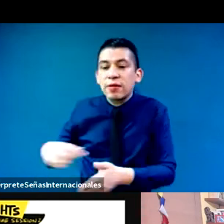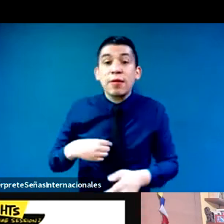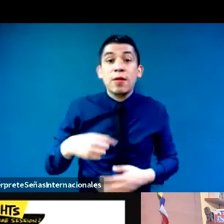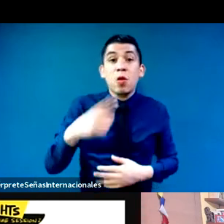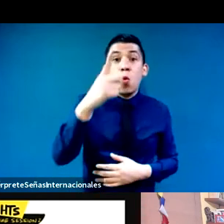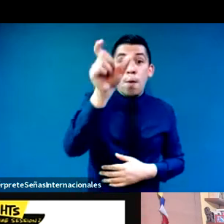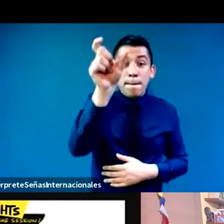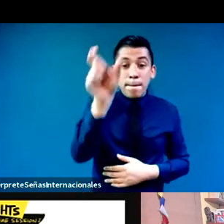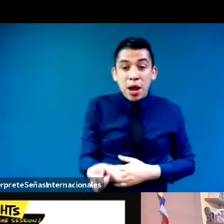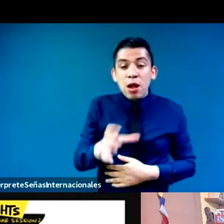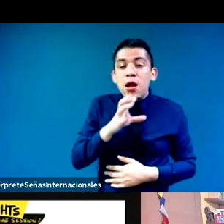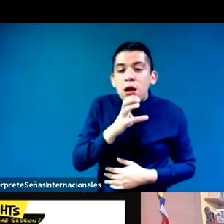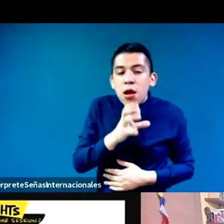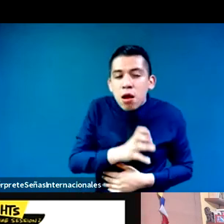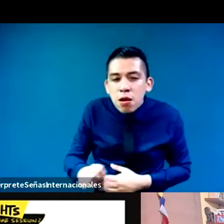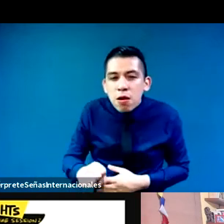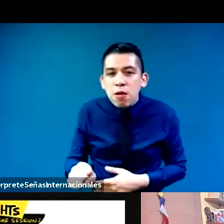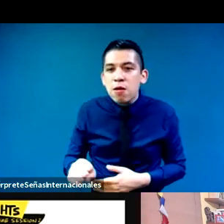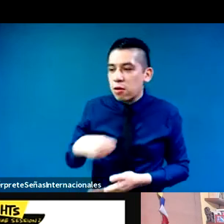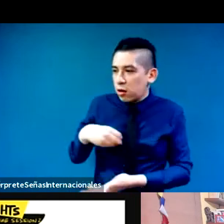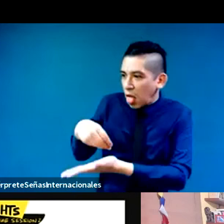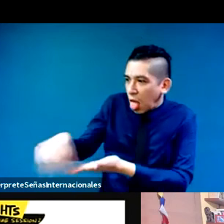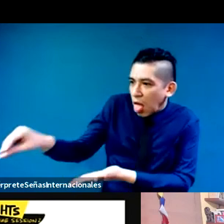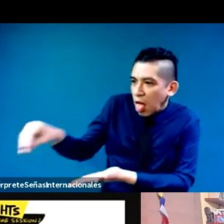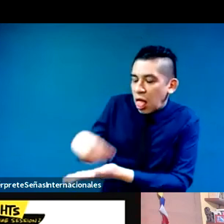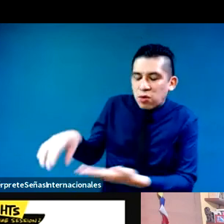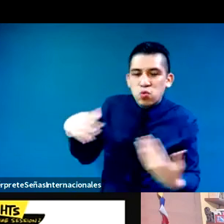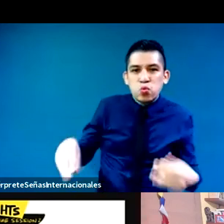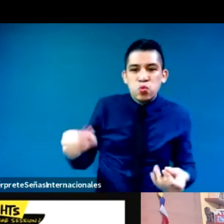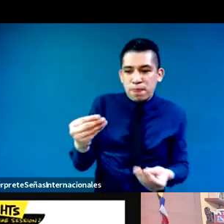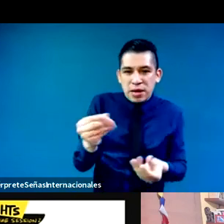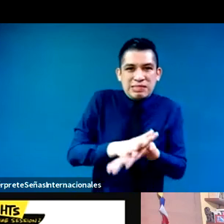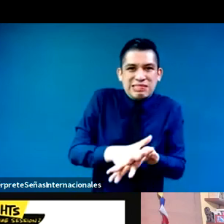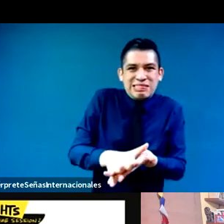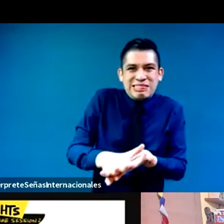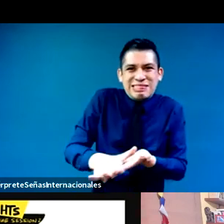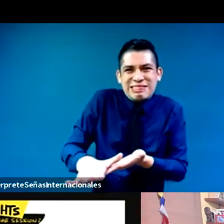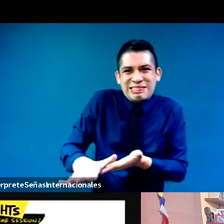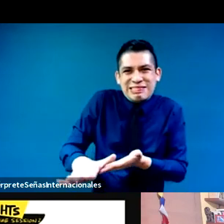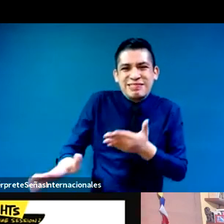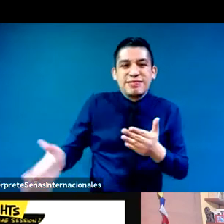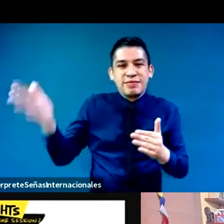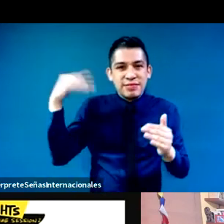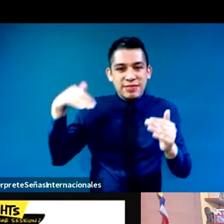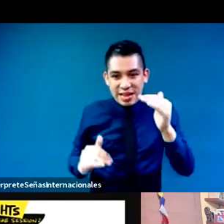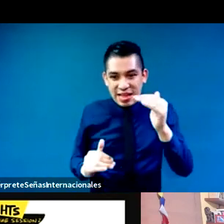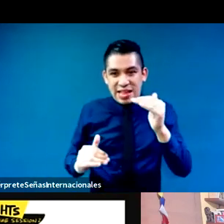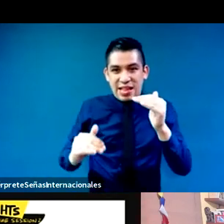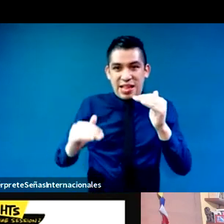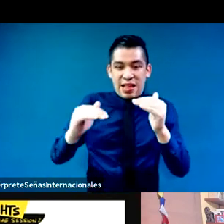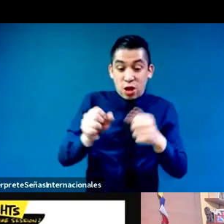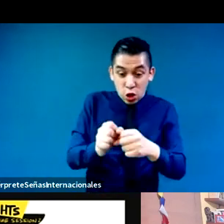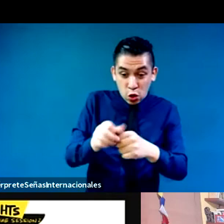girls' opportunities and rights. Inequalities are growing. The Action Coalition provides the right space and has